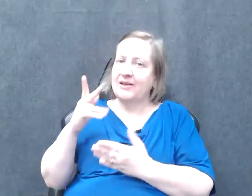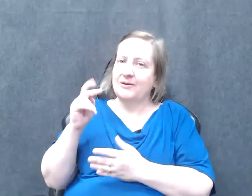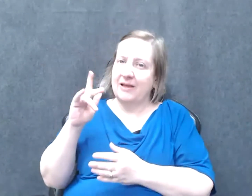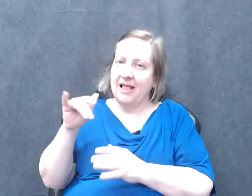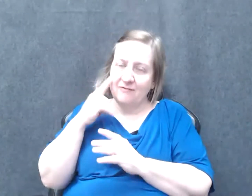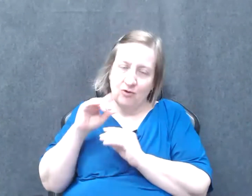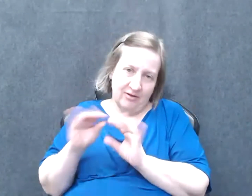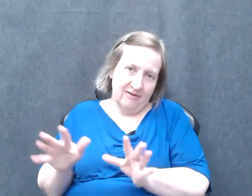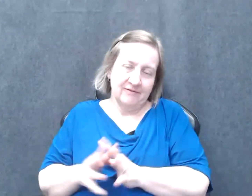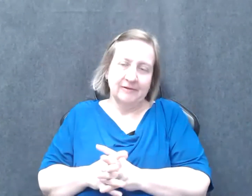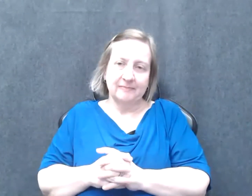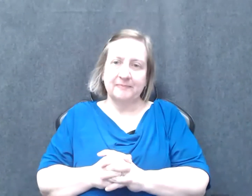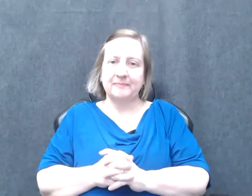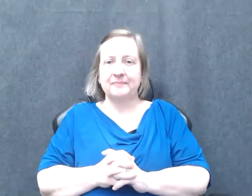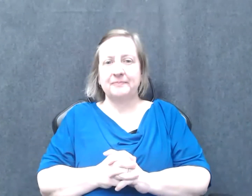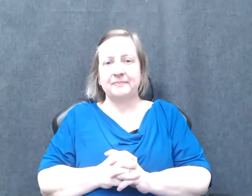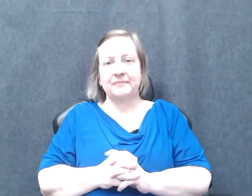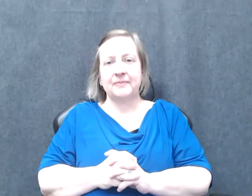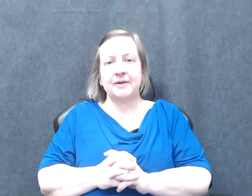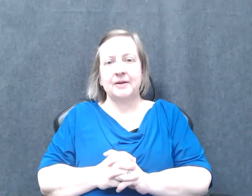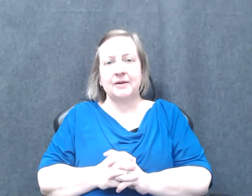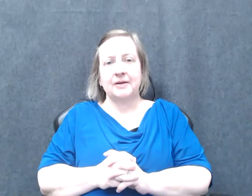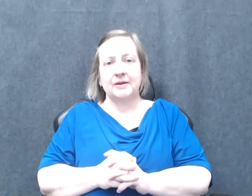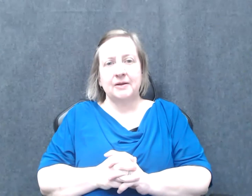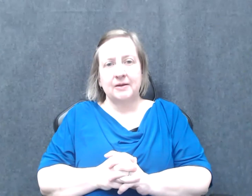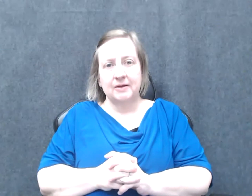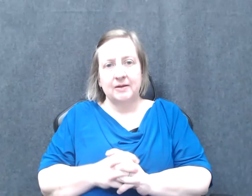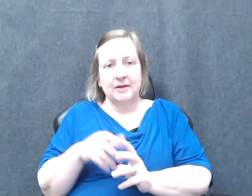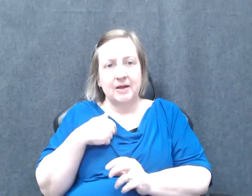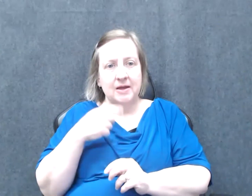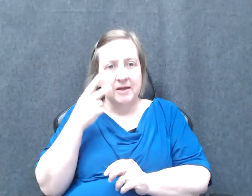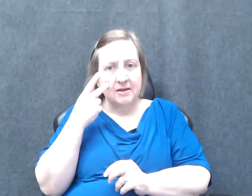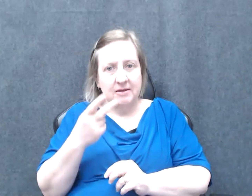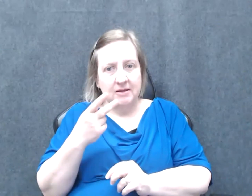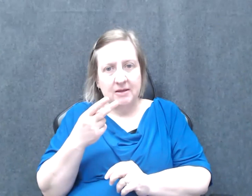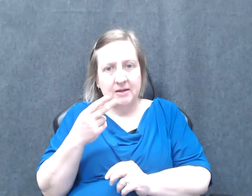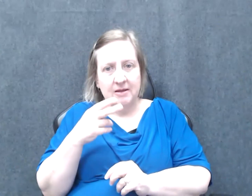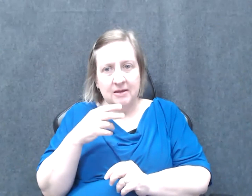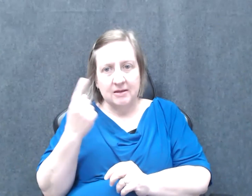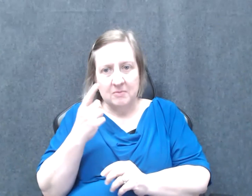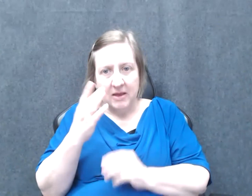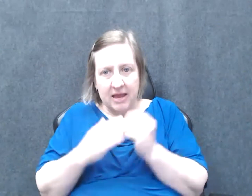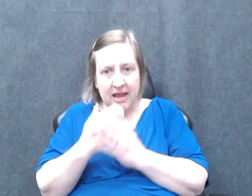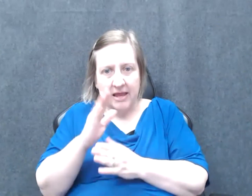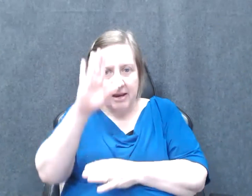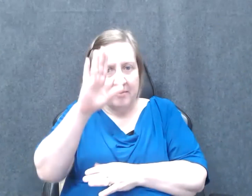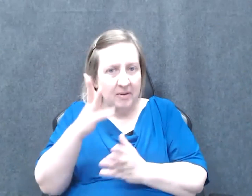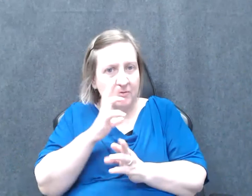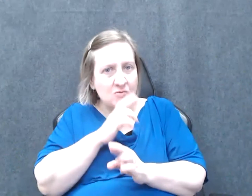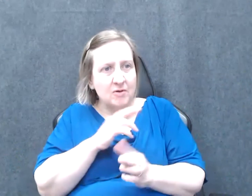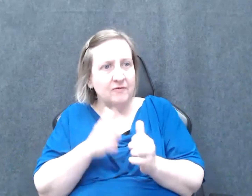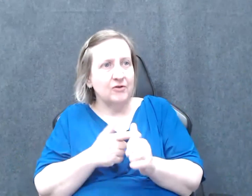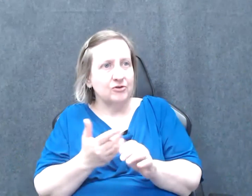Yeah. And Hung, I see your hand up. I imagine you might have been responding to that original discussion we were